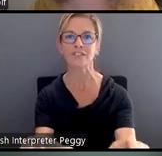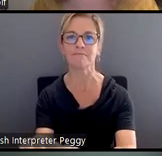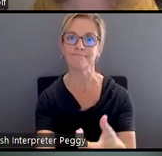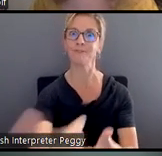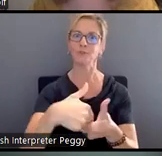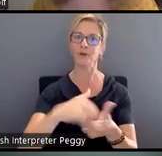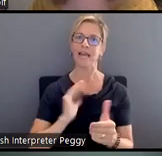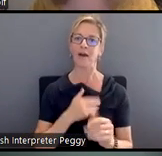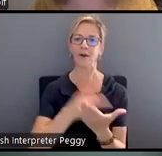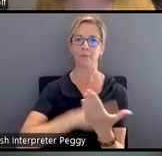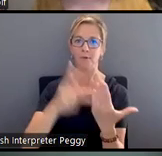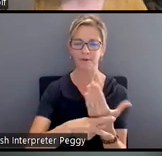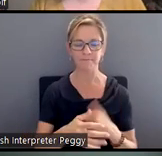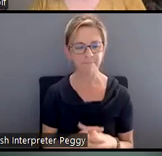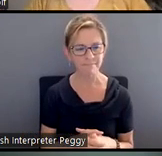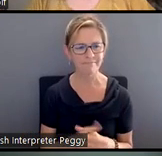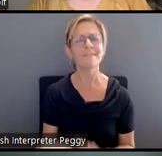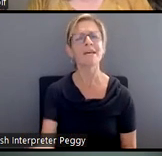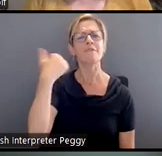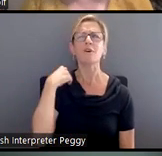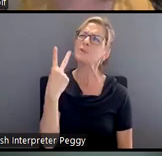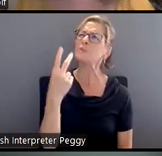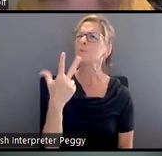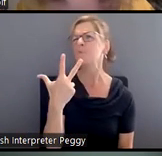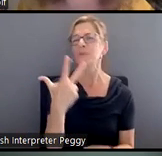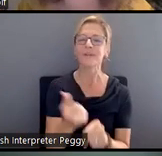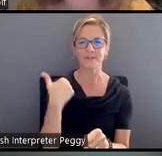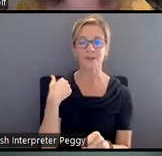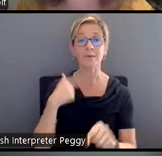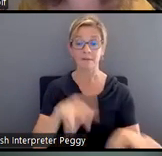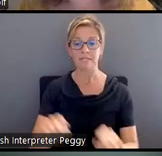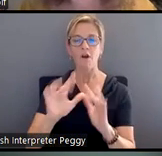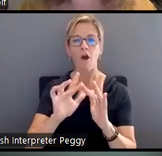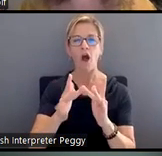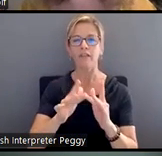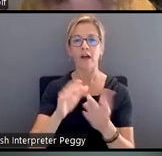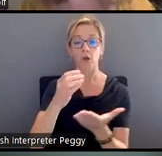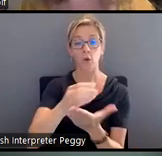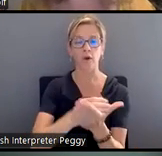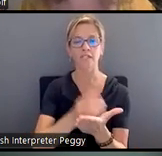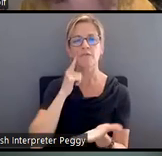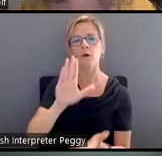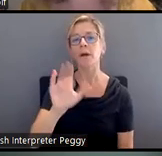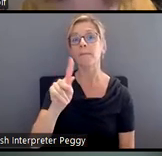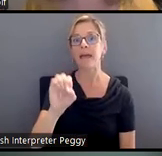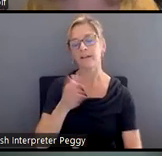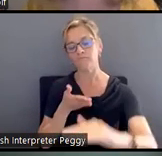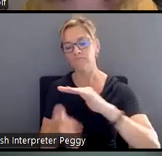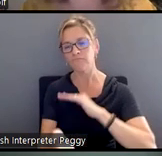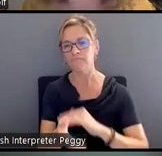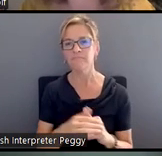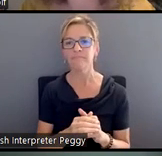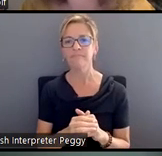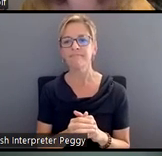a couple of years ago, I took an online course. It was baking something. And the first thing the instructor said was, okay, we need a